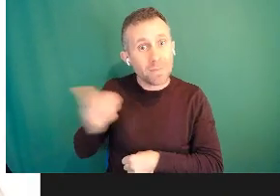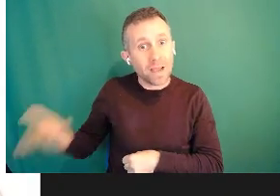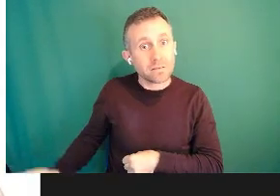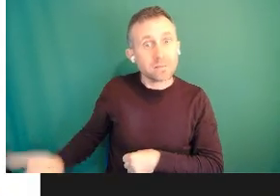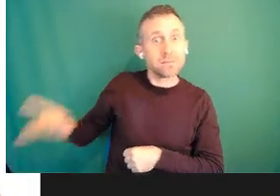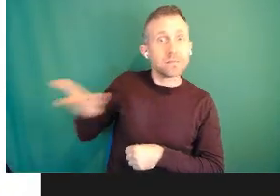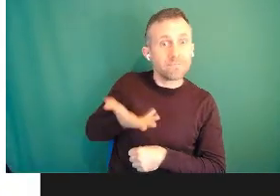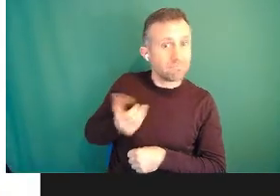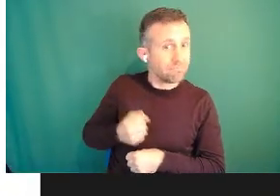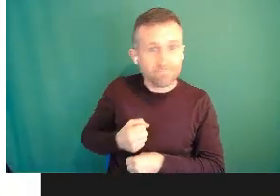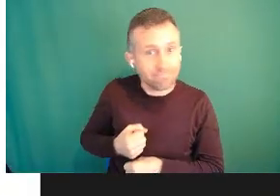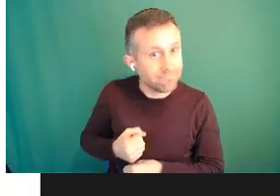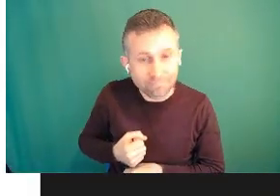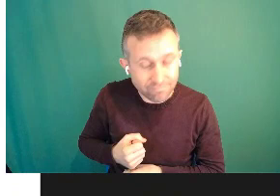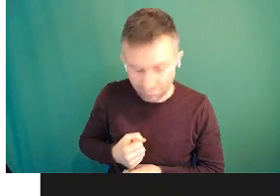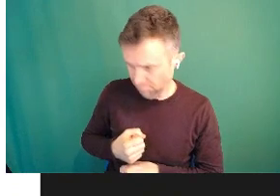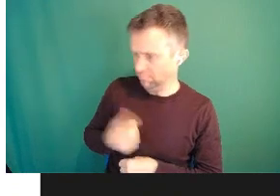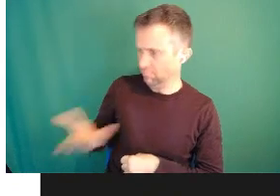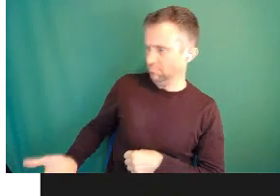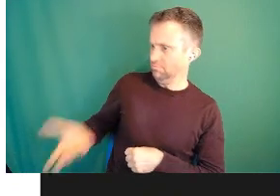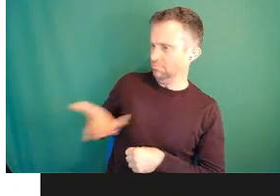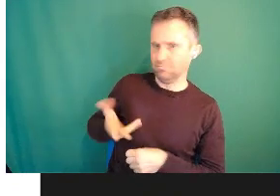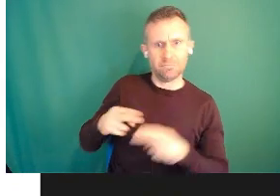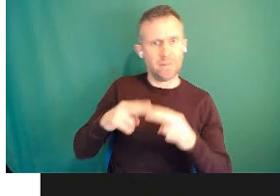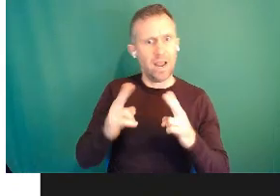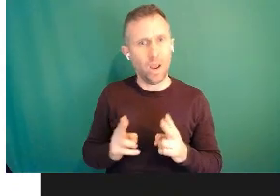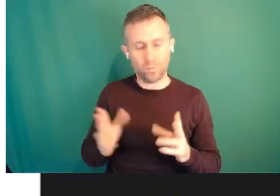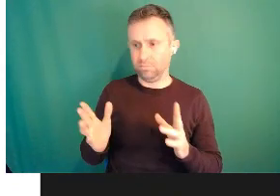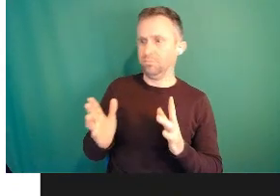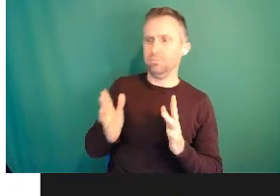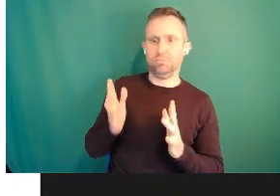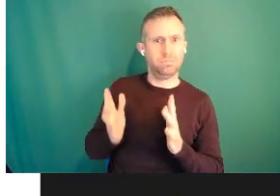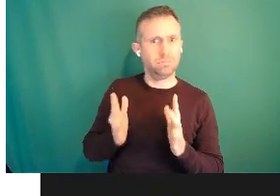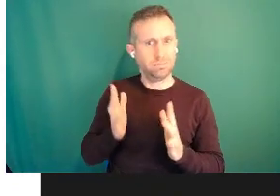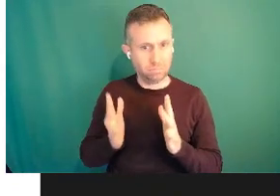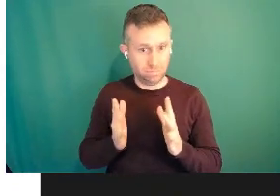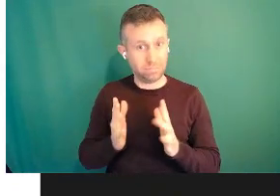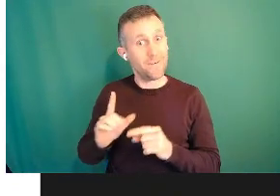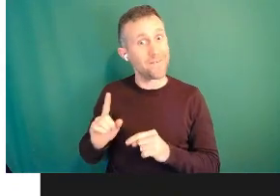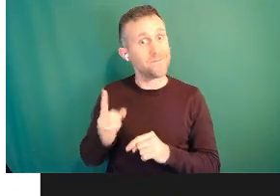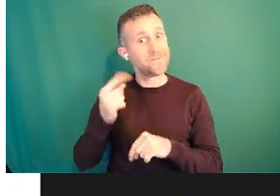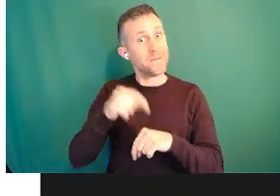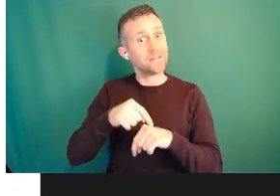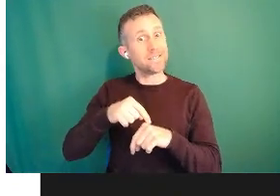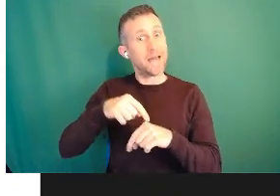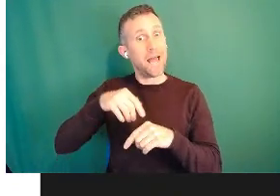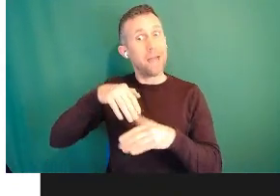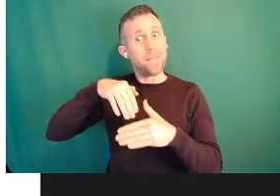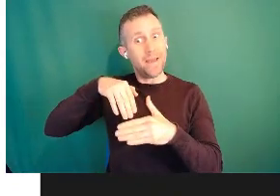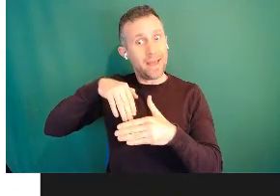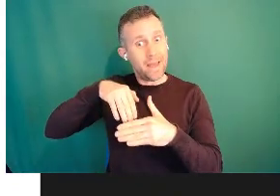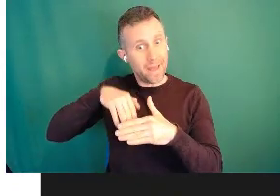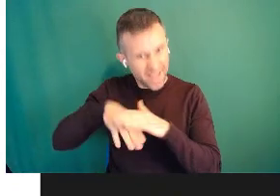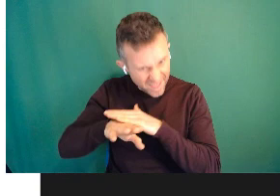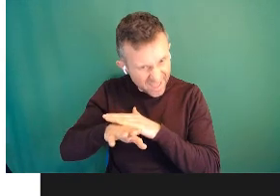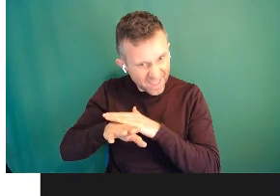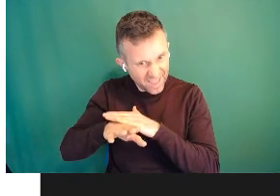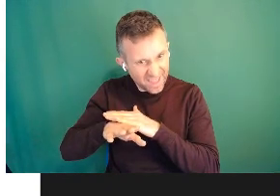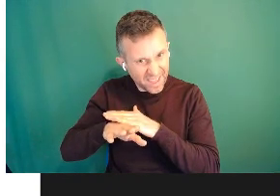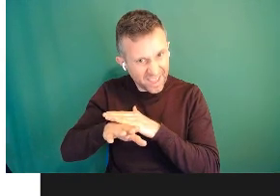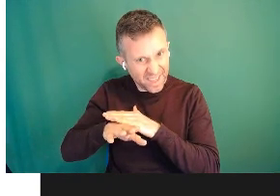And when he toured around the house for the first time, having owned it, he'd actually only ever been in three of the rooms